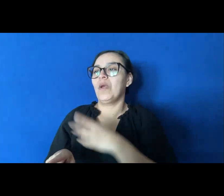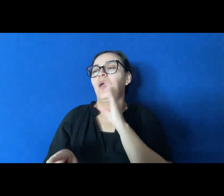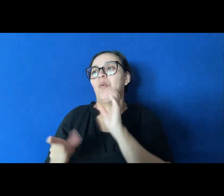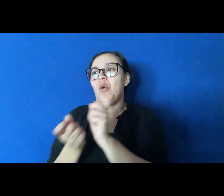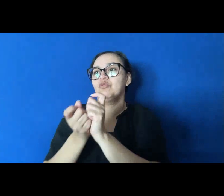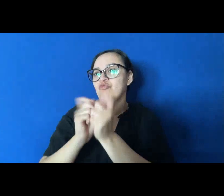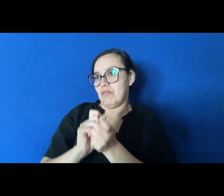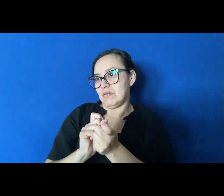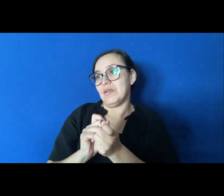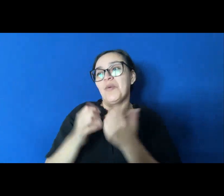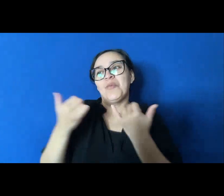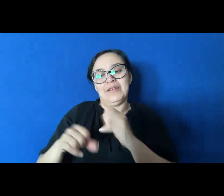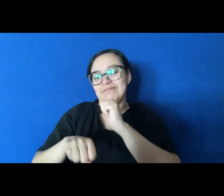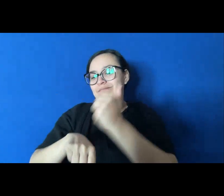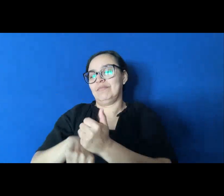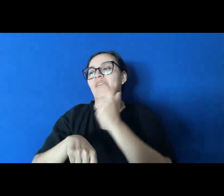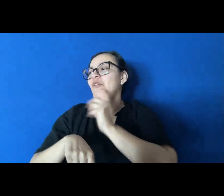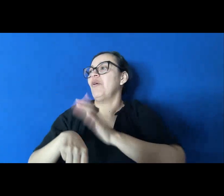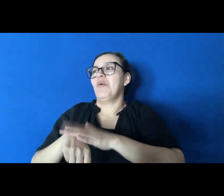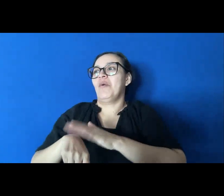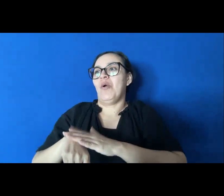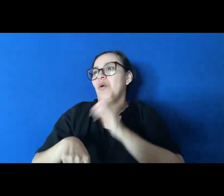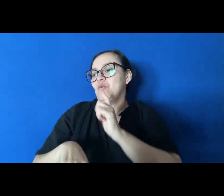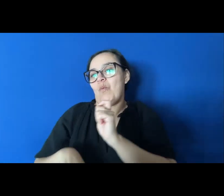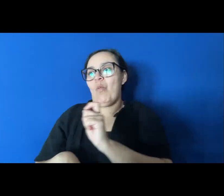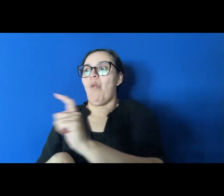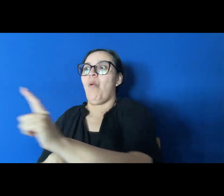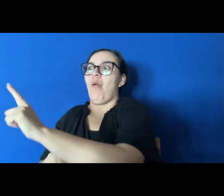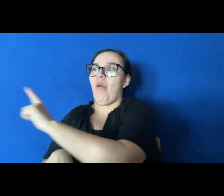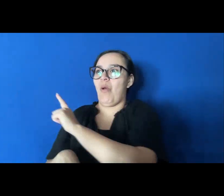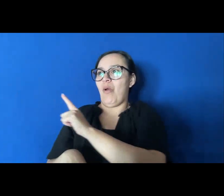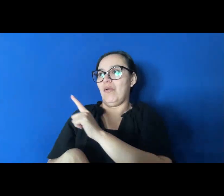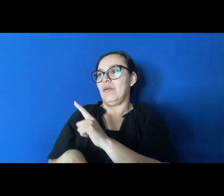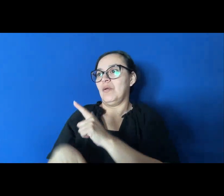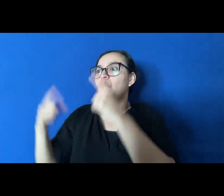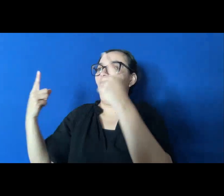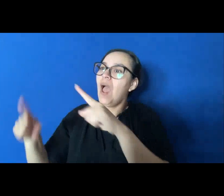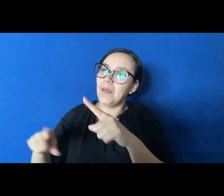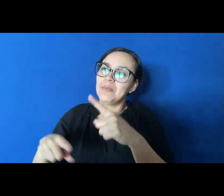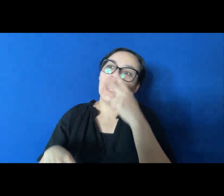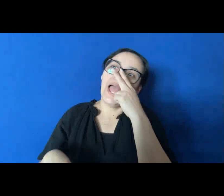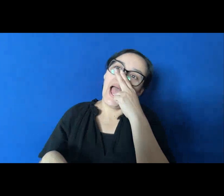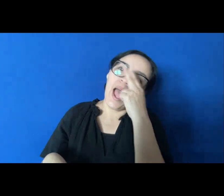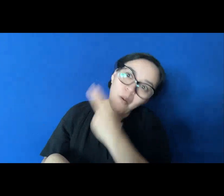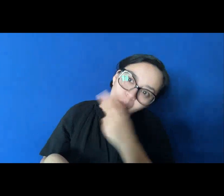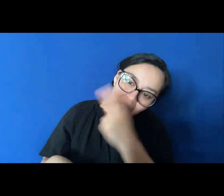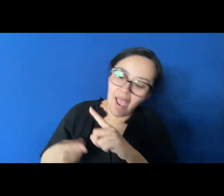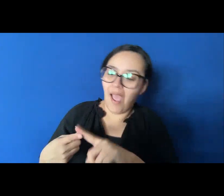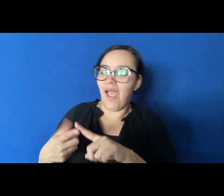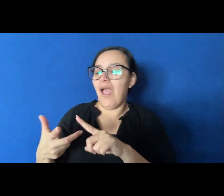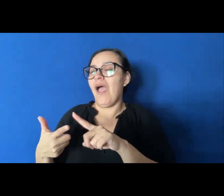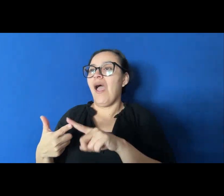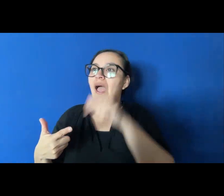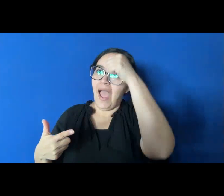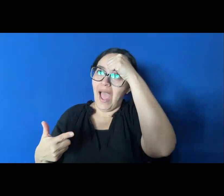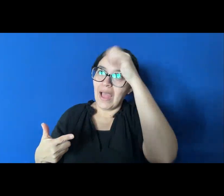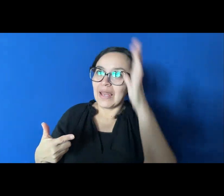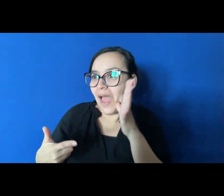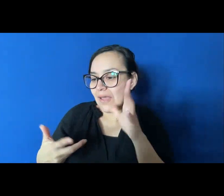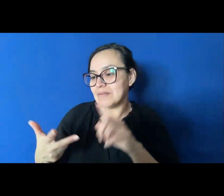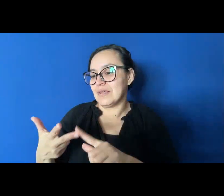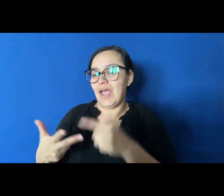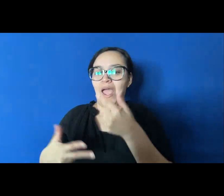the zone, because they need to be adjusted at the national level. If something's happening in Hawaii, in Alaska, in Guam,